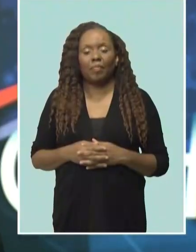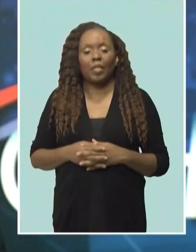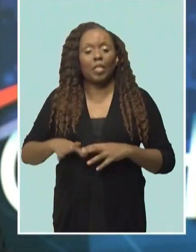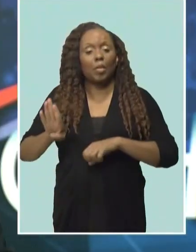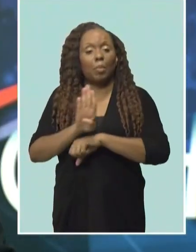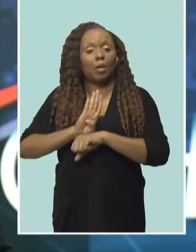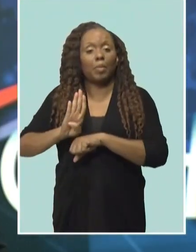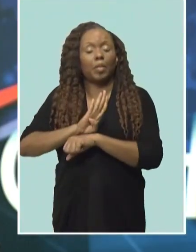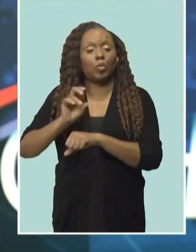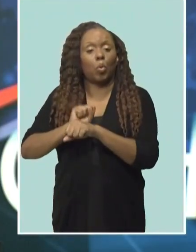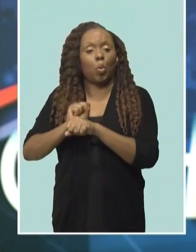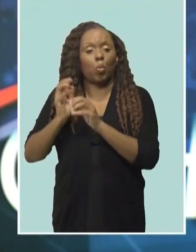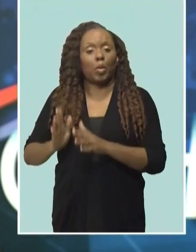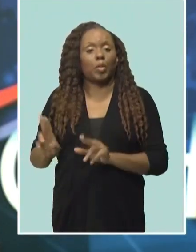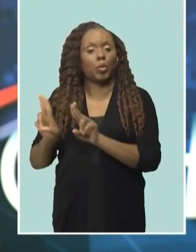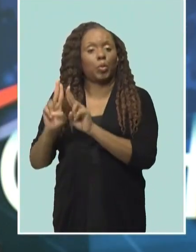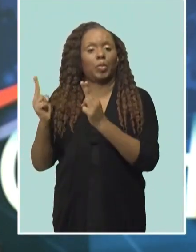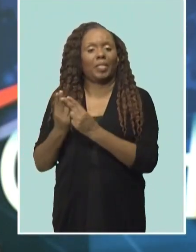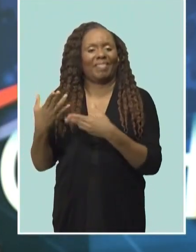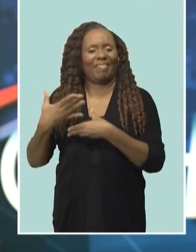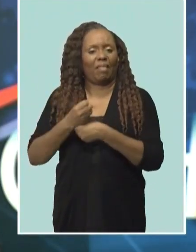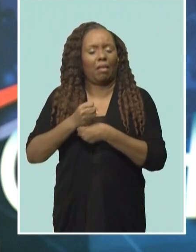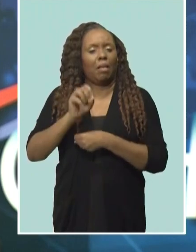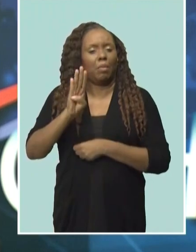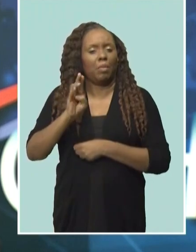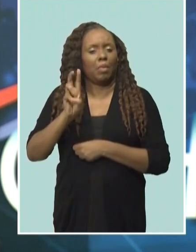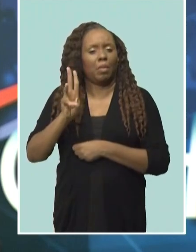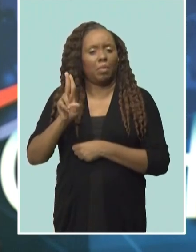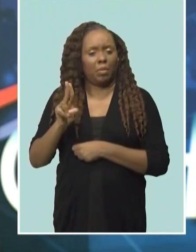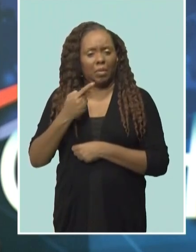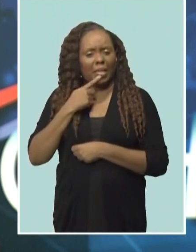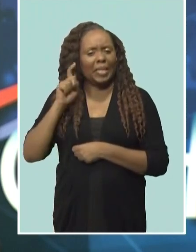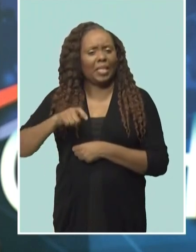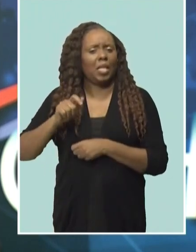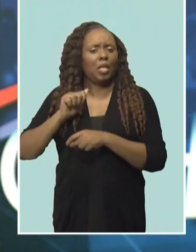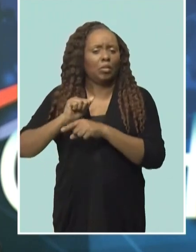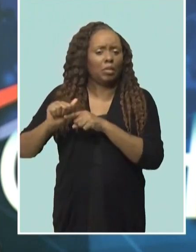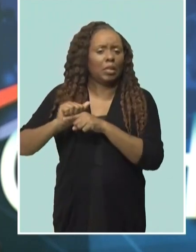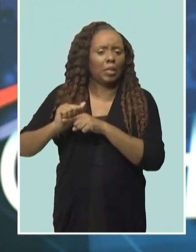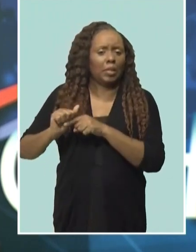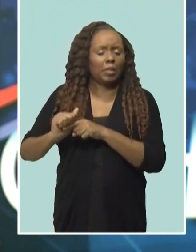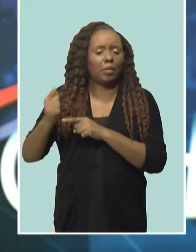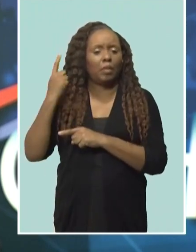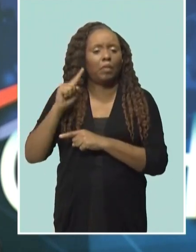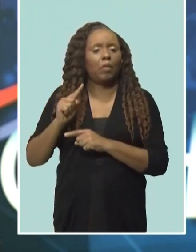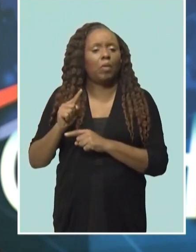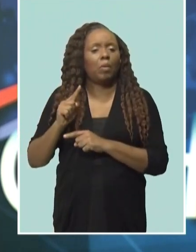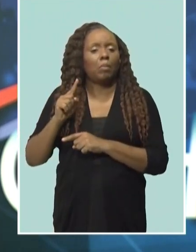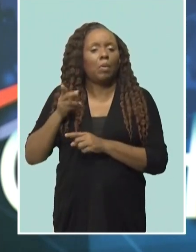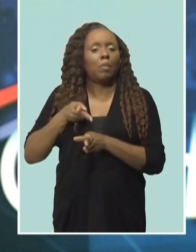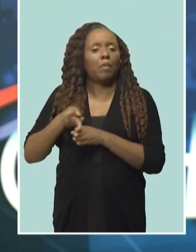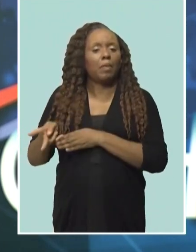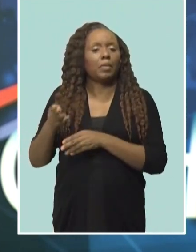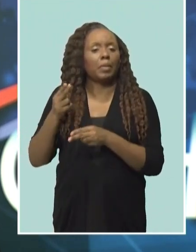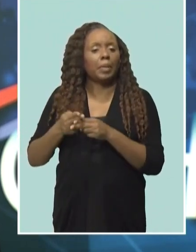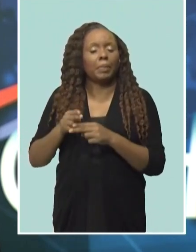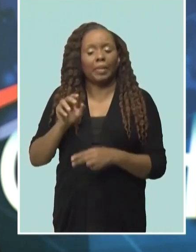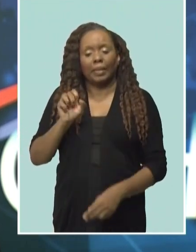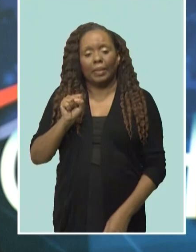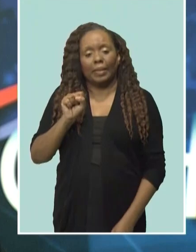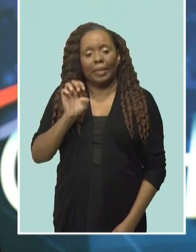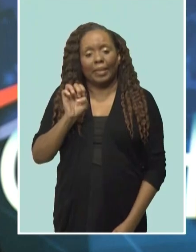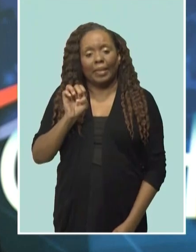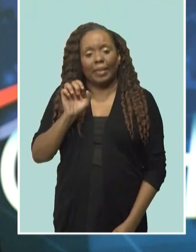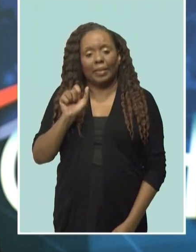The Barbados Workers Union is highlighting the critical need for continuous training for seafarers. This follows the union's participation in